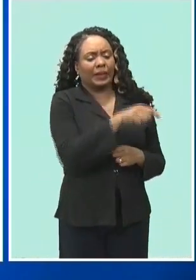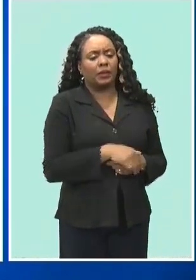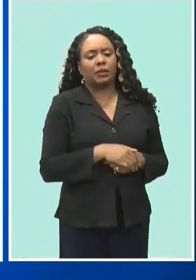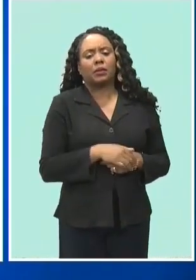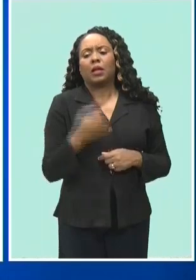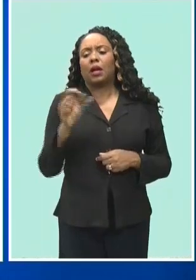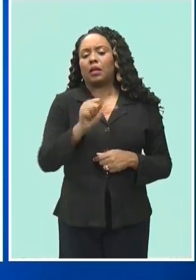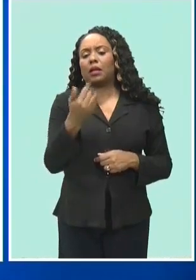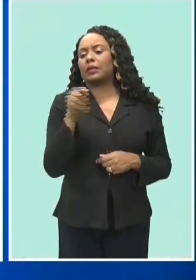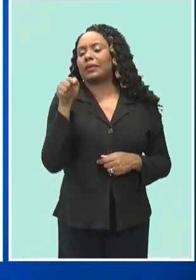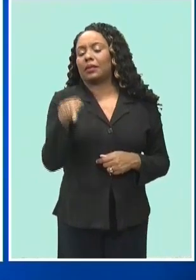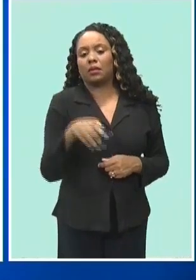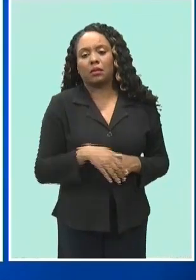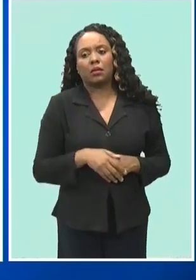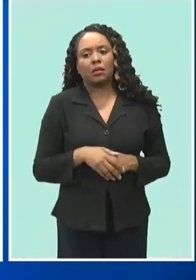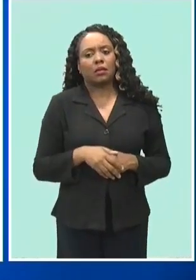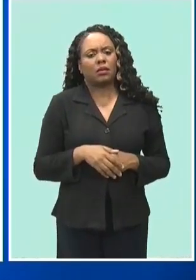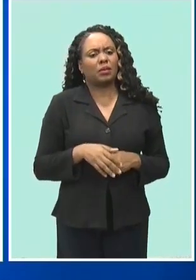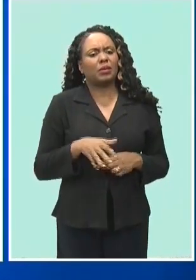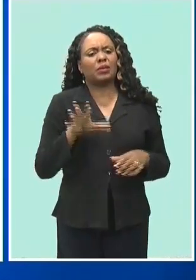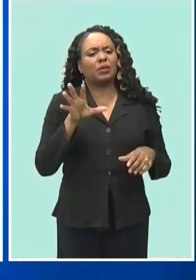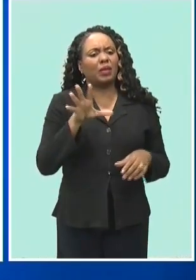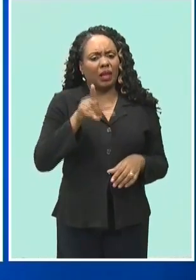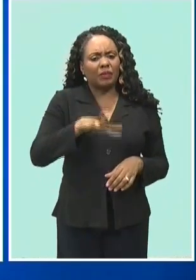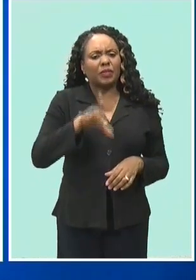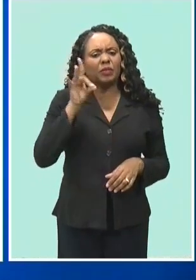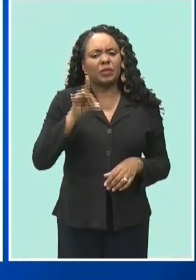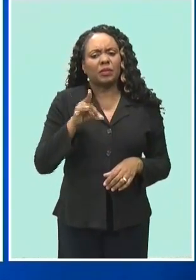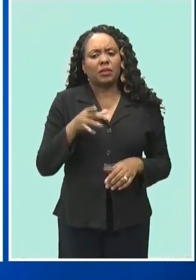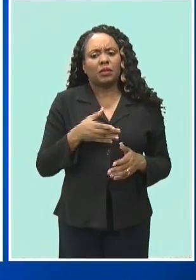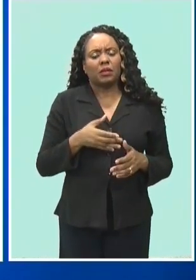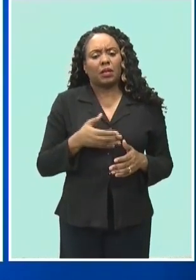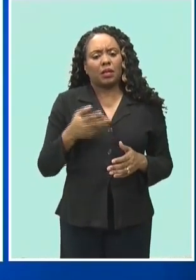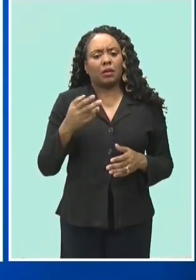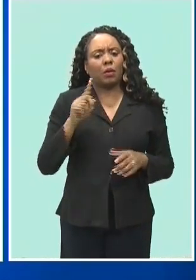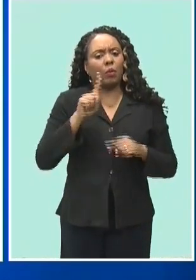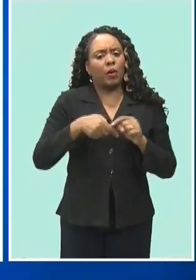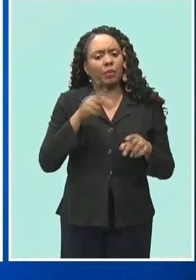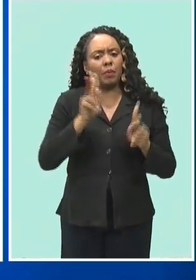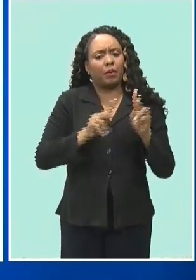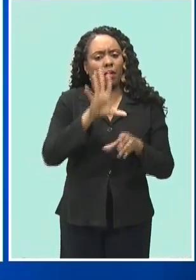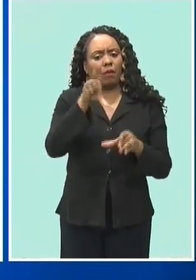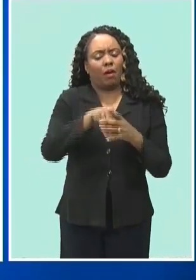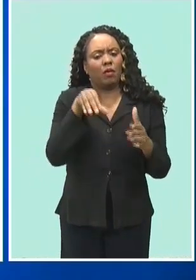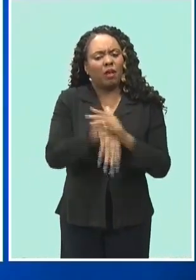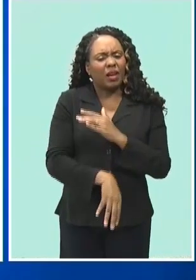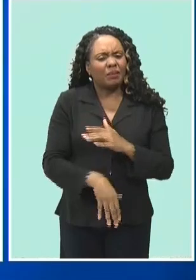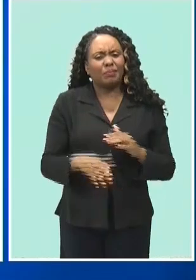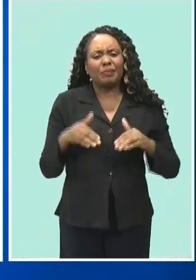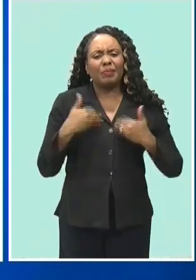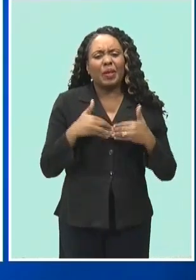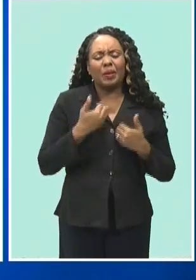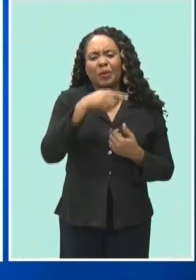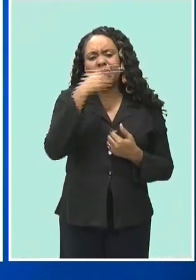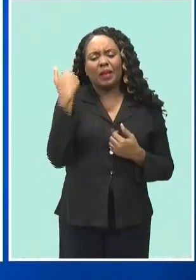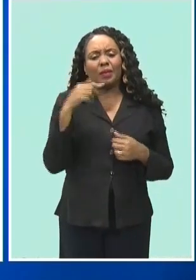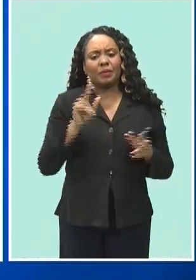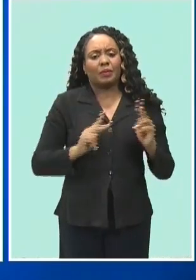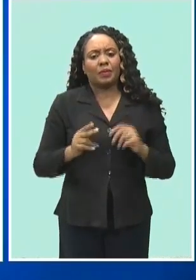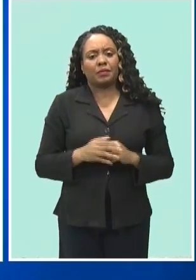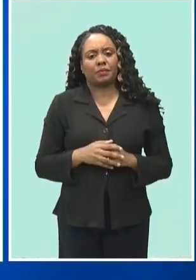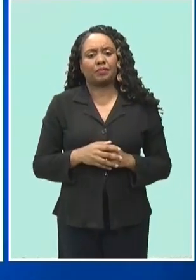that, whatever it is, because when I see most of the crime I see committed, I see in young black people. I mean, let's take for instance your pants. A